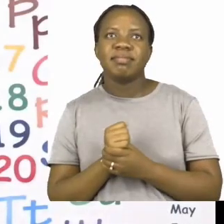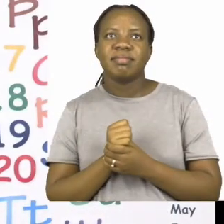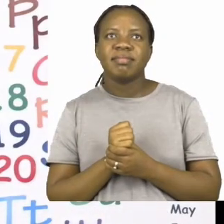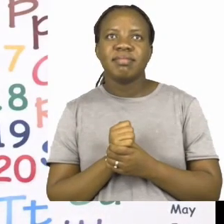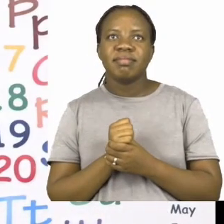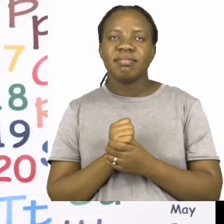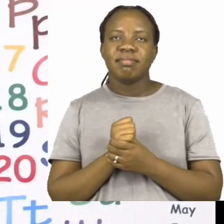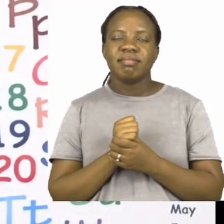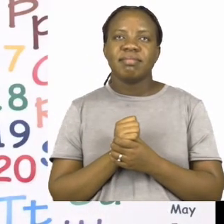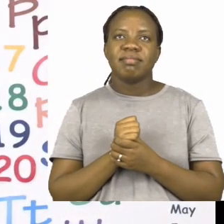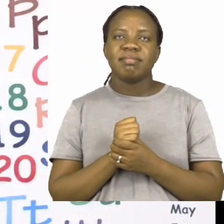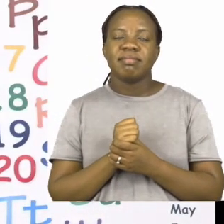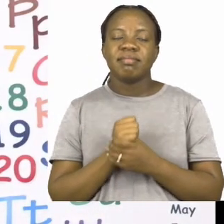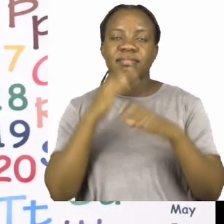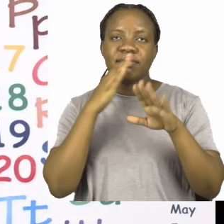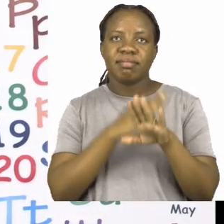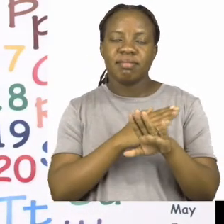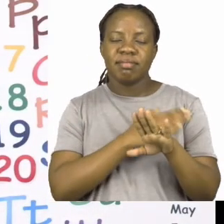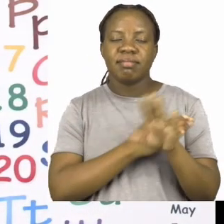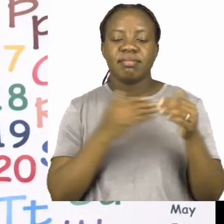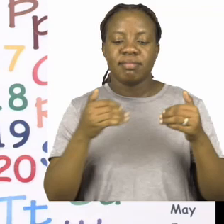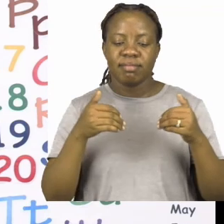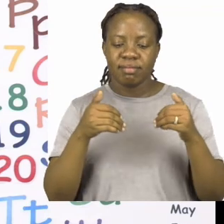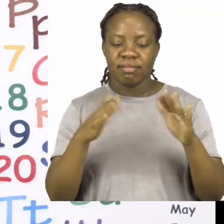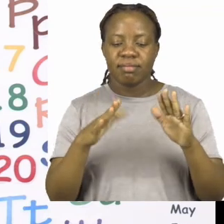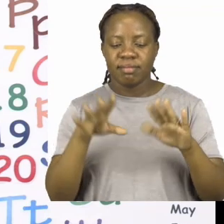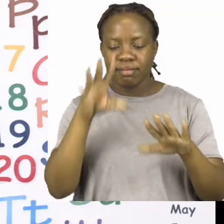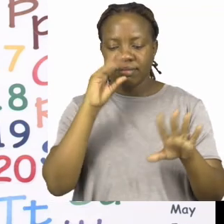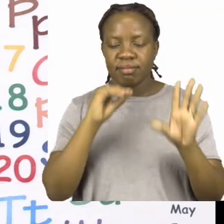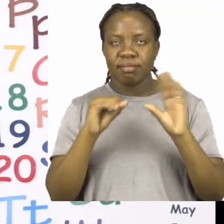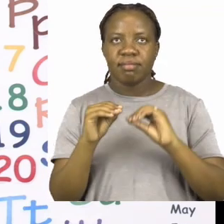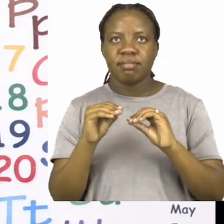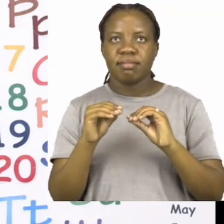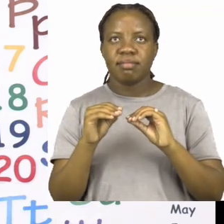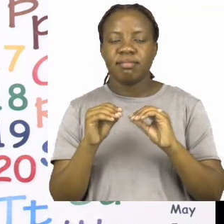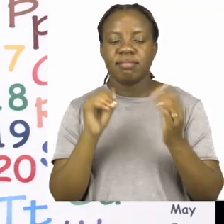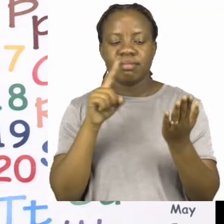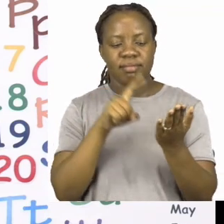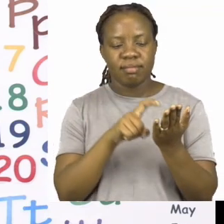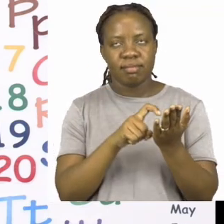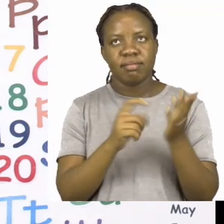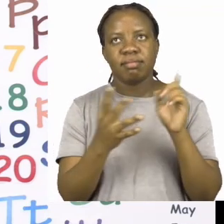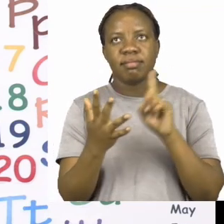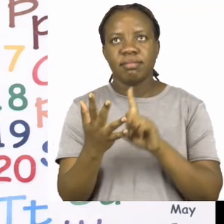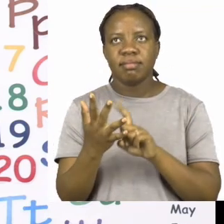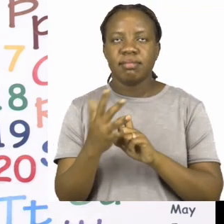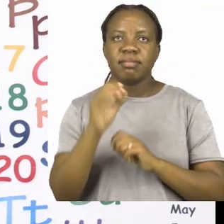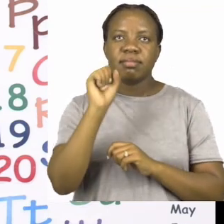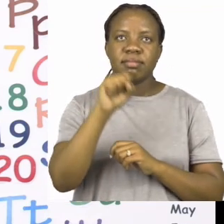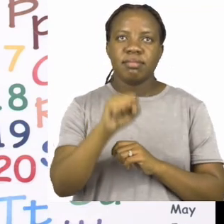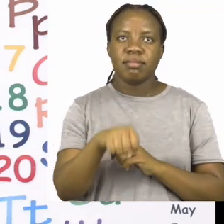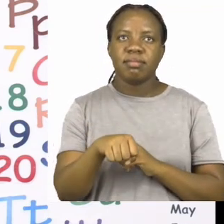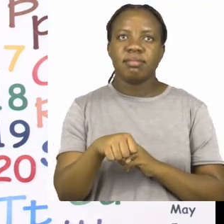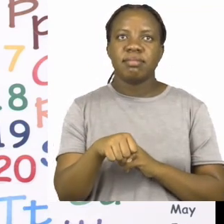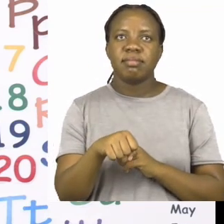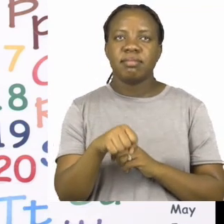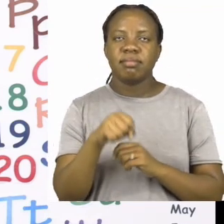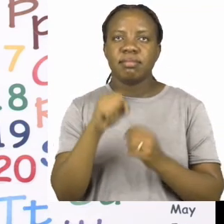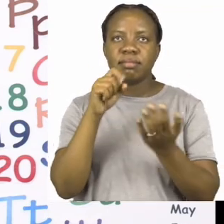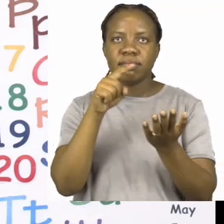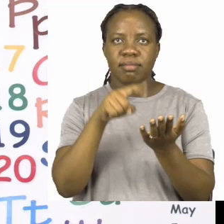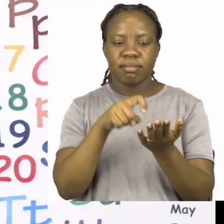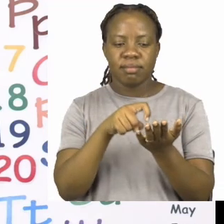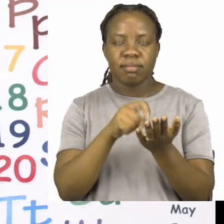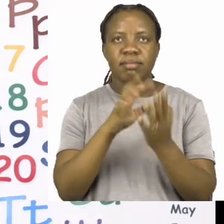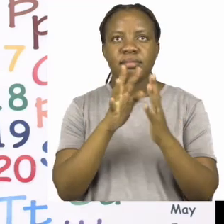Now everyone, before we start with our lesson, we have to sanitize. So let's